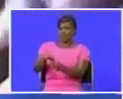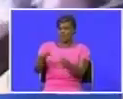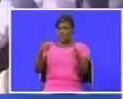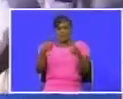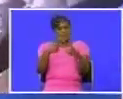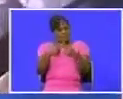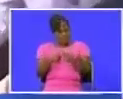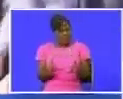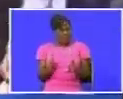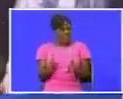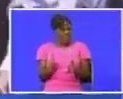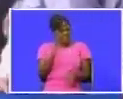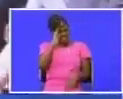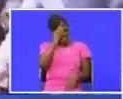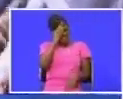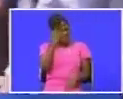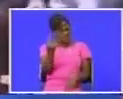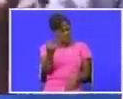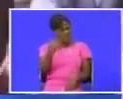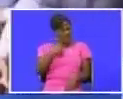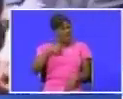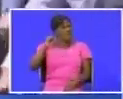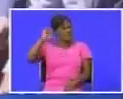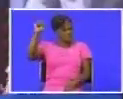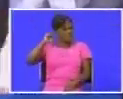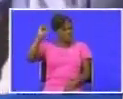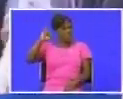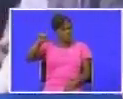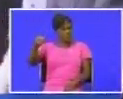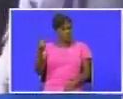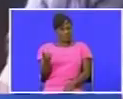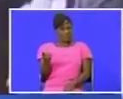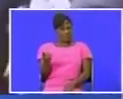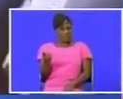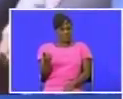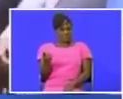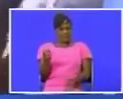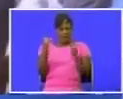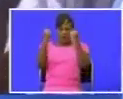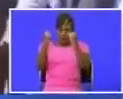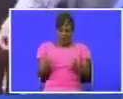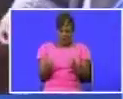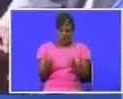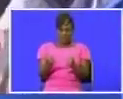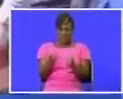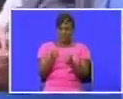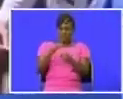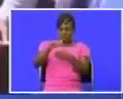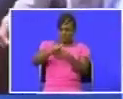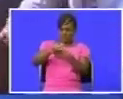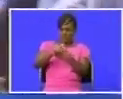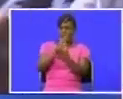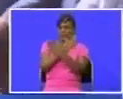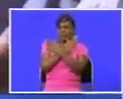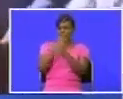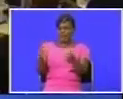However, there have been speculations that political undercurrents within Jubilee that have made it difficult for affiliate parties to merge